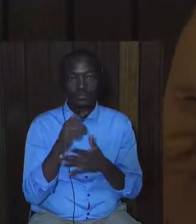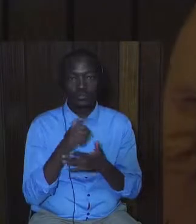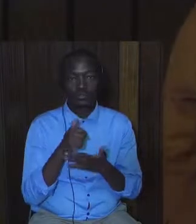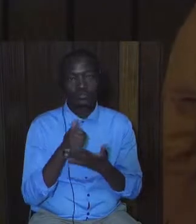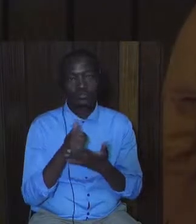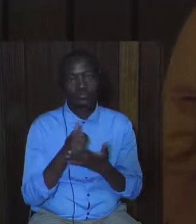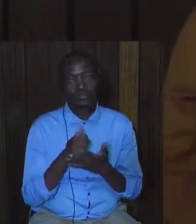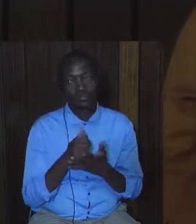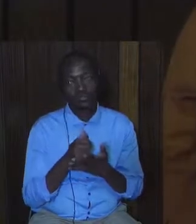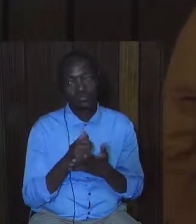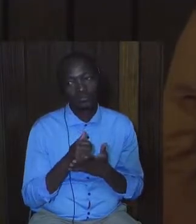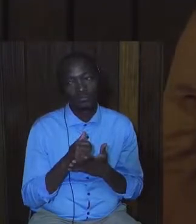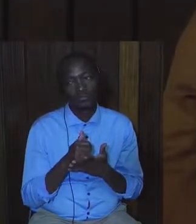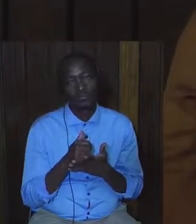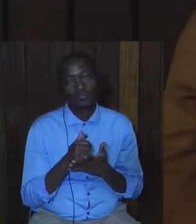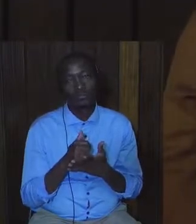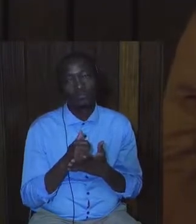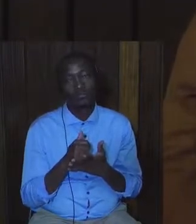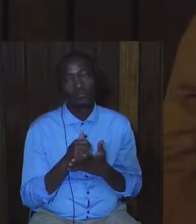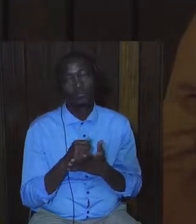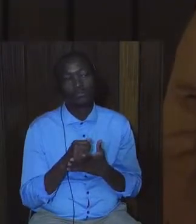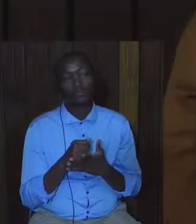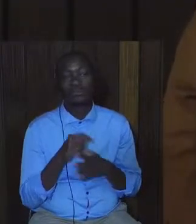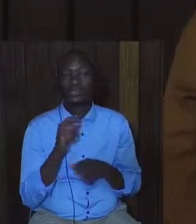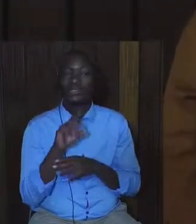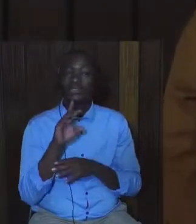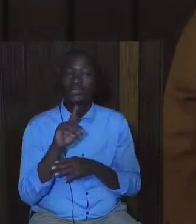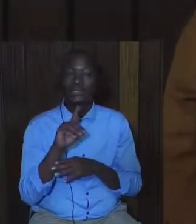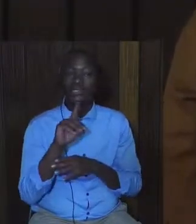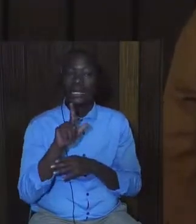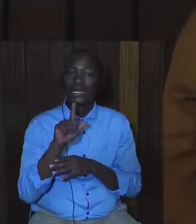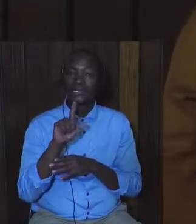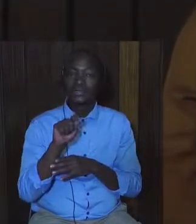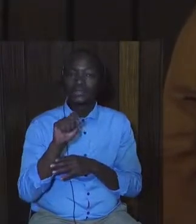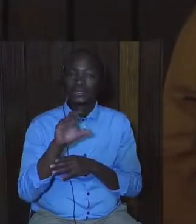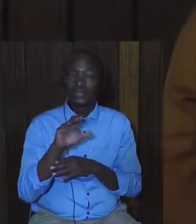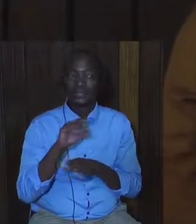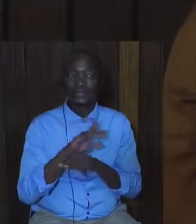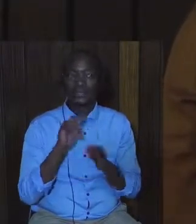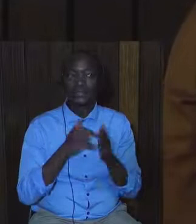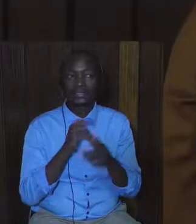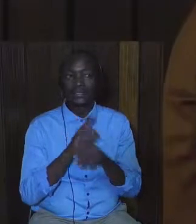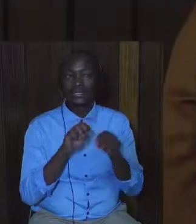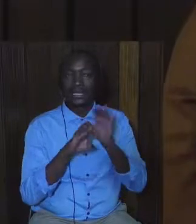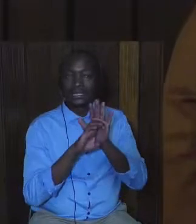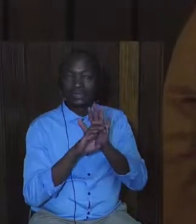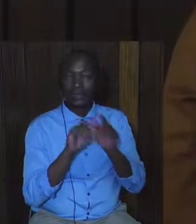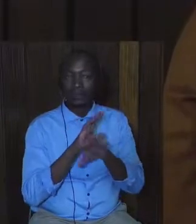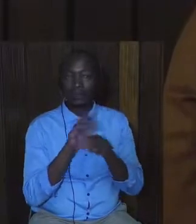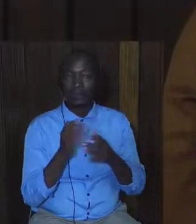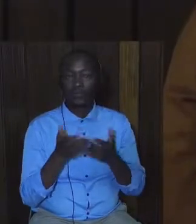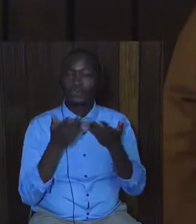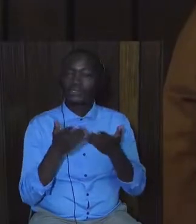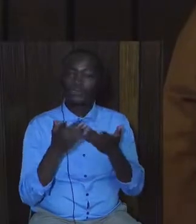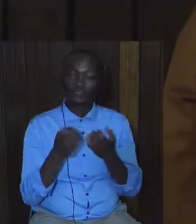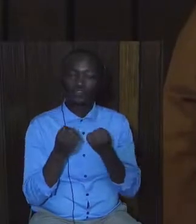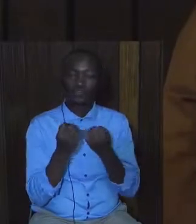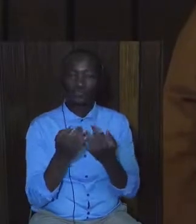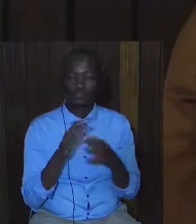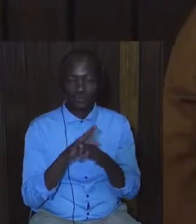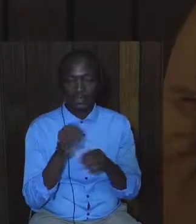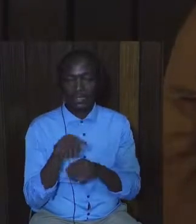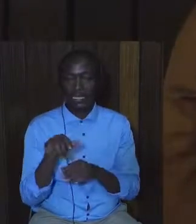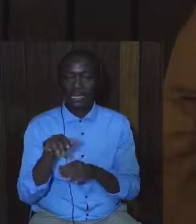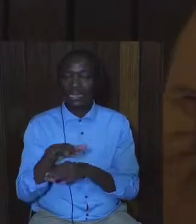now. Chair, what I was saying was that the DLTCs are just an example of a service offering we can do at